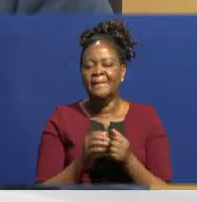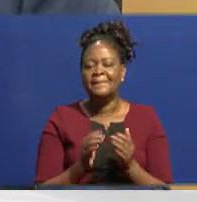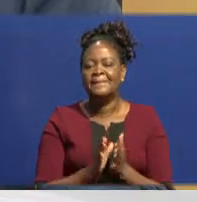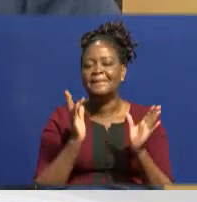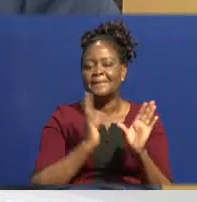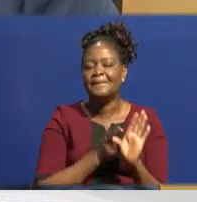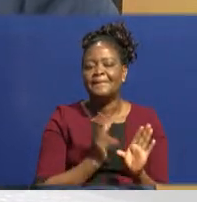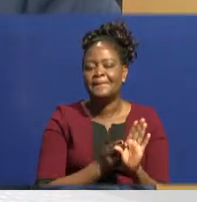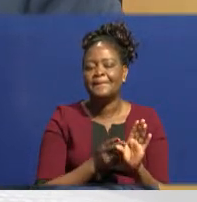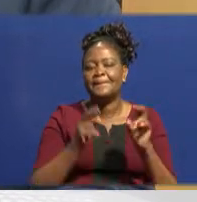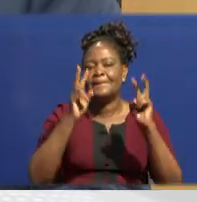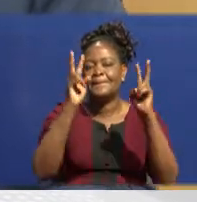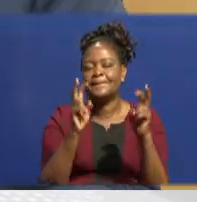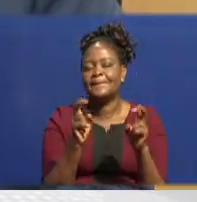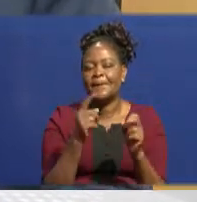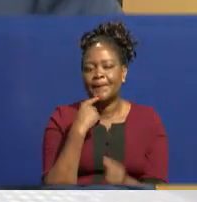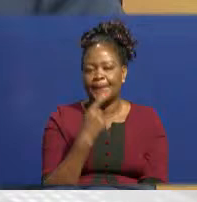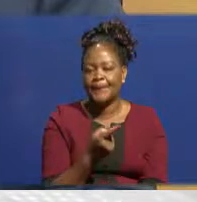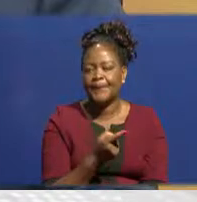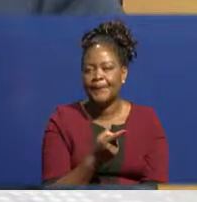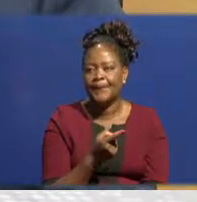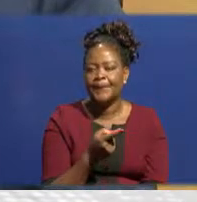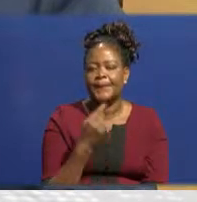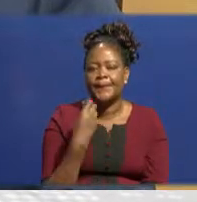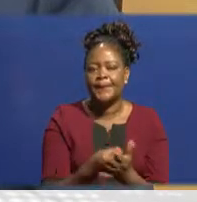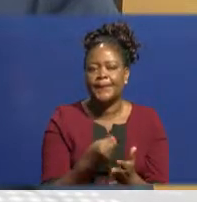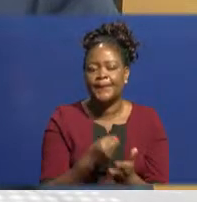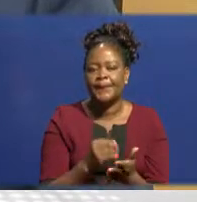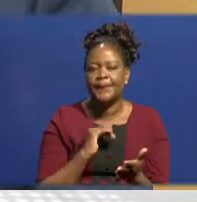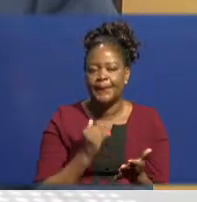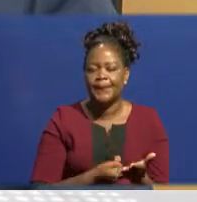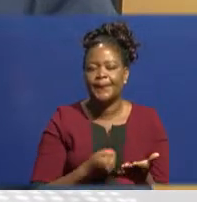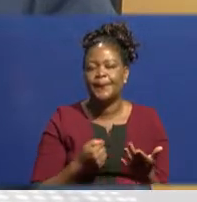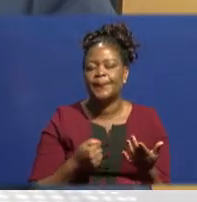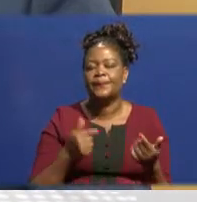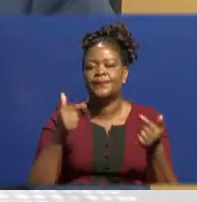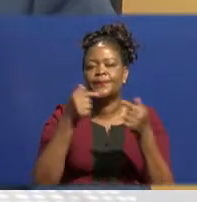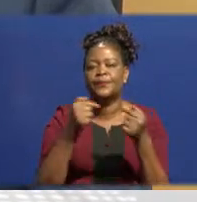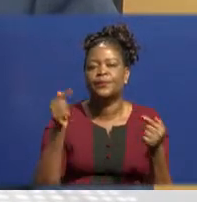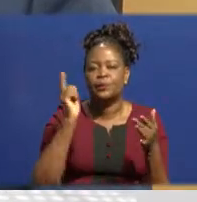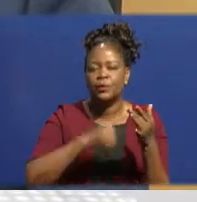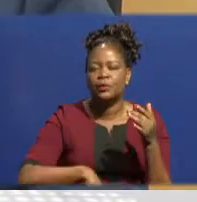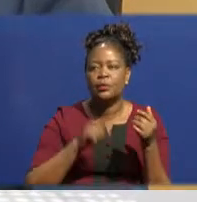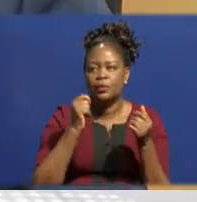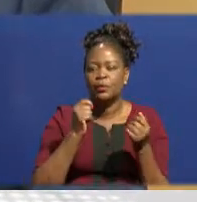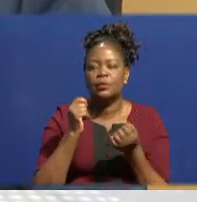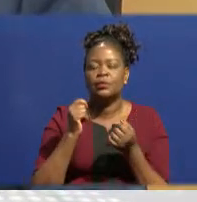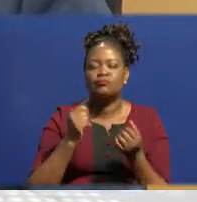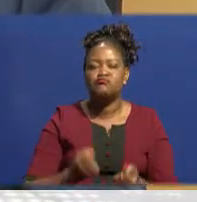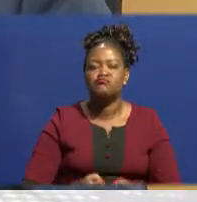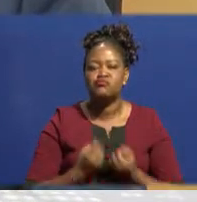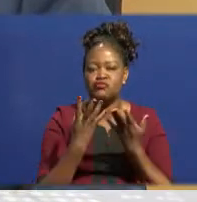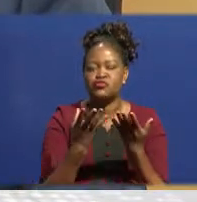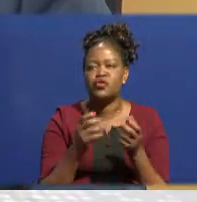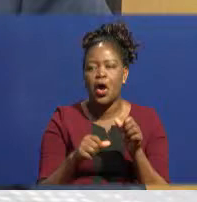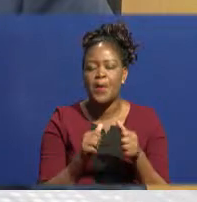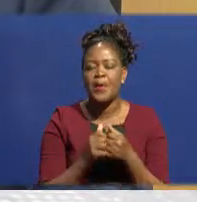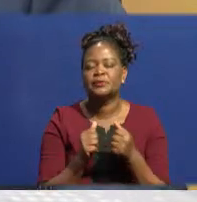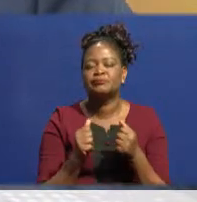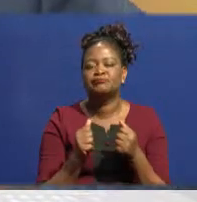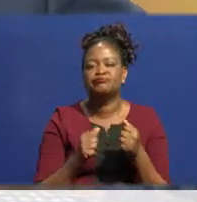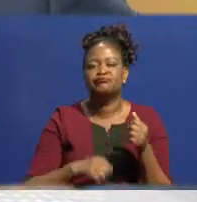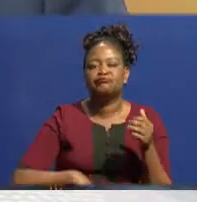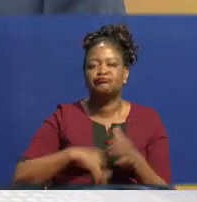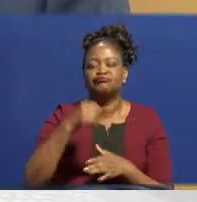participation issues. So the finance committee went contrary to what Kenyans expressed in terms of the housing